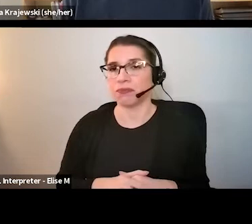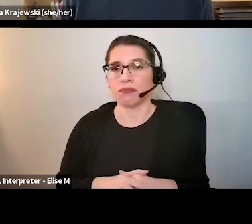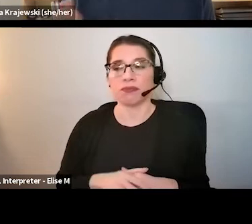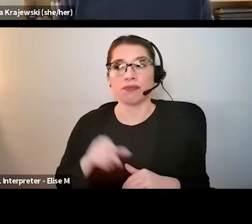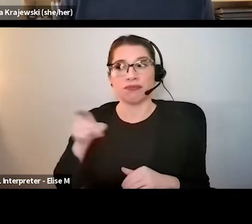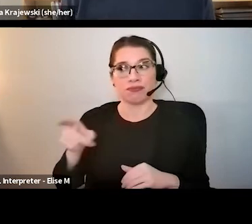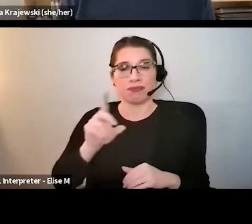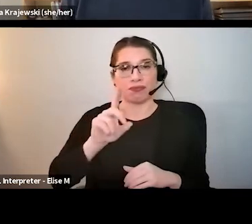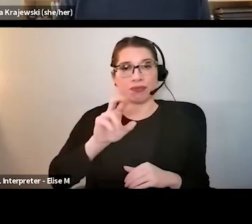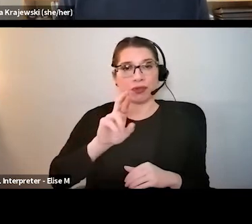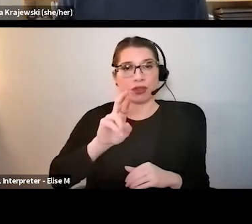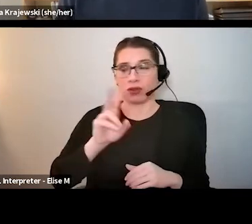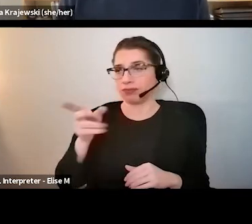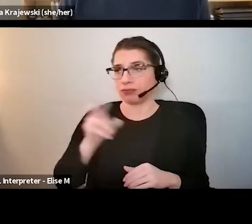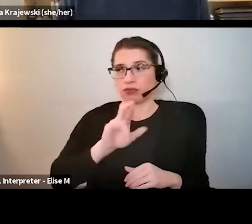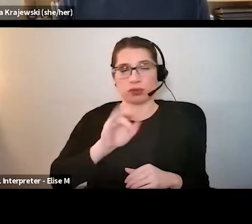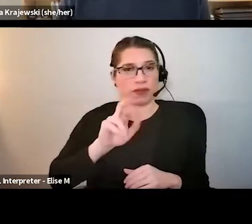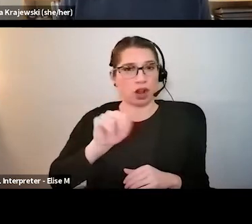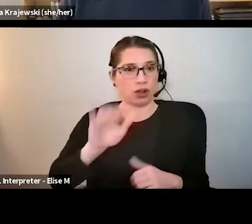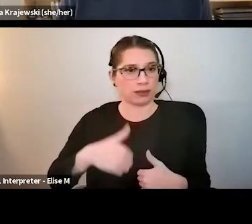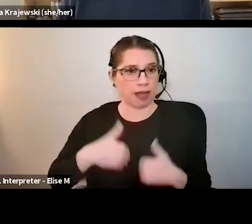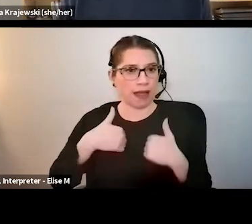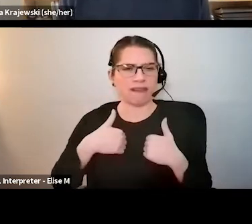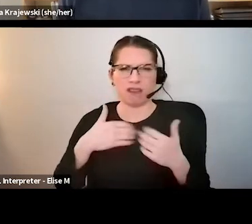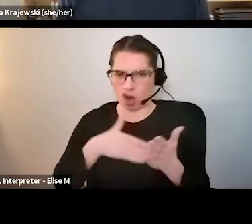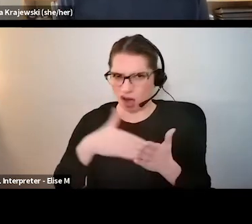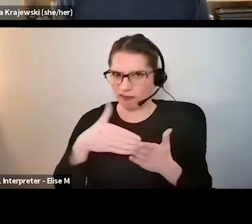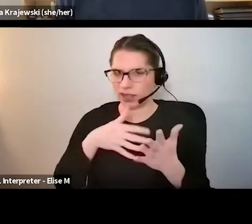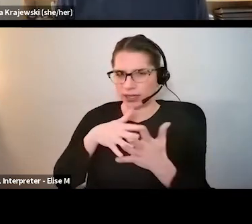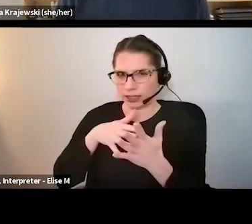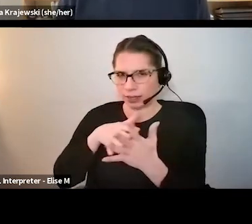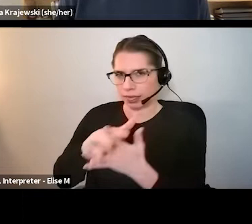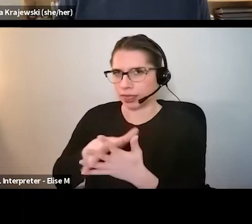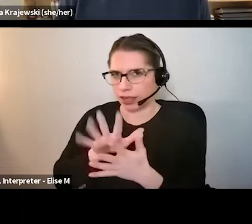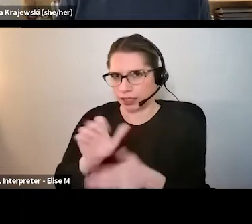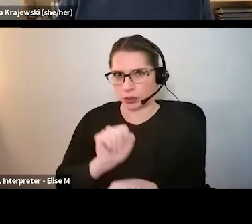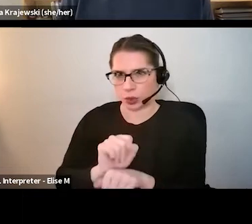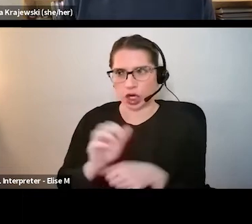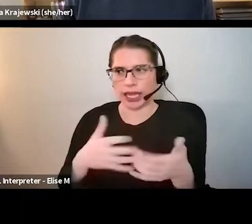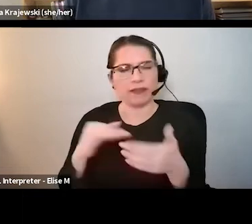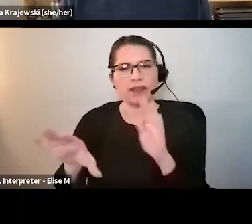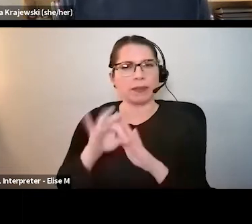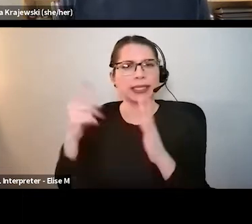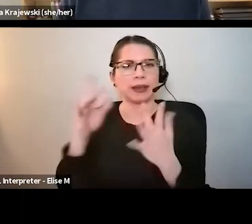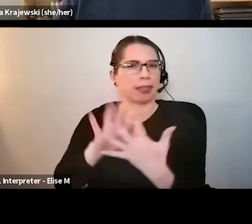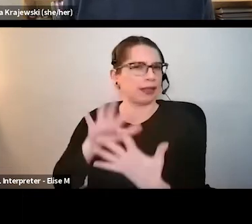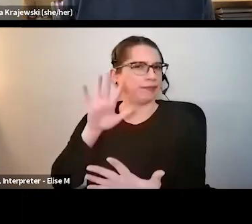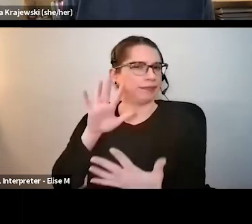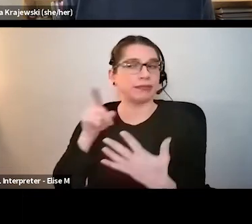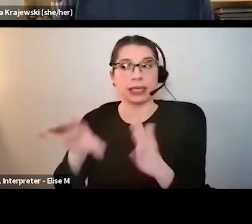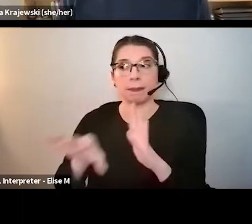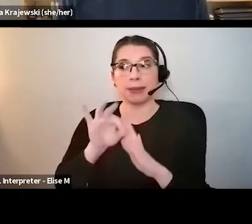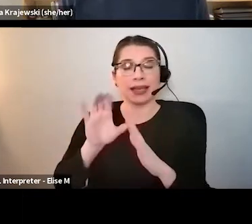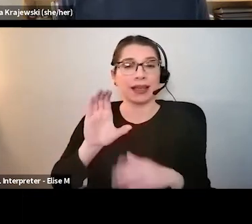work, even when he was creating allegorical scenes. By choosing the cactus, a symbol of the Mexican